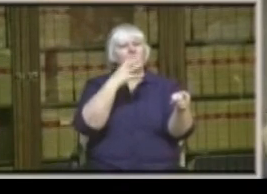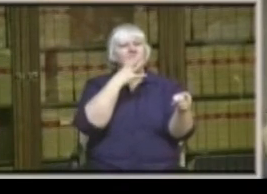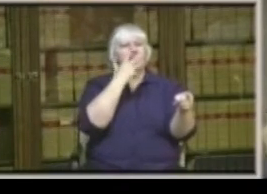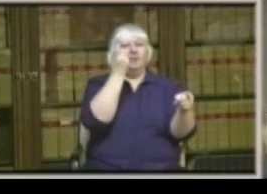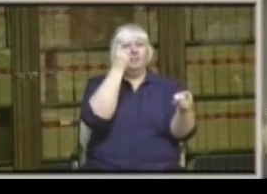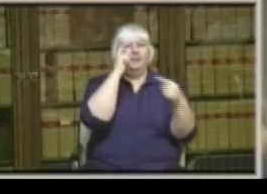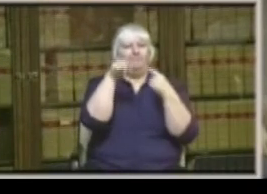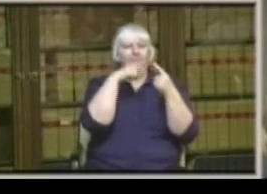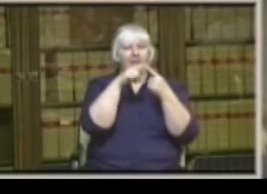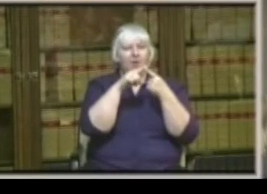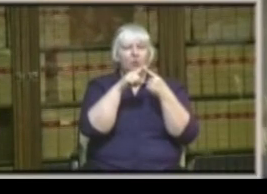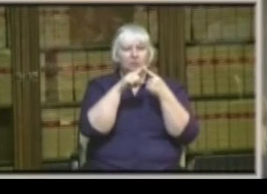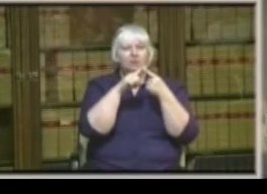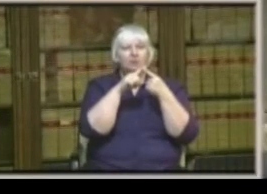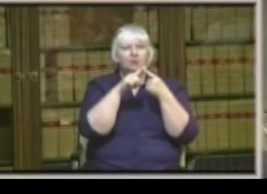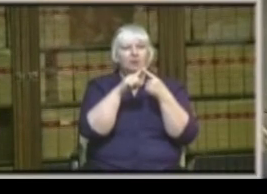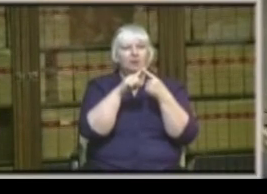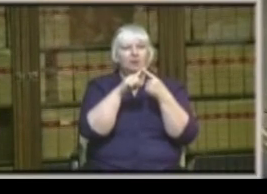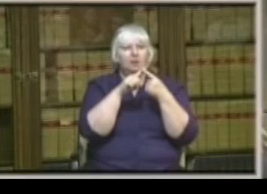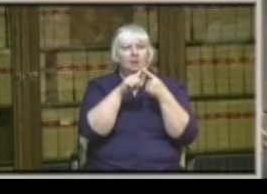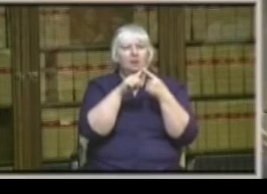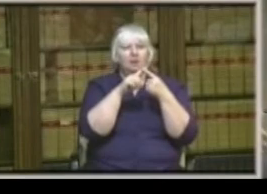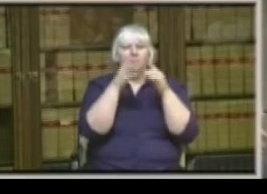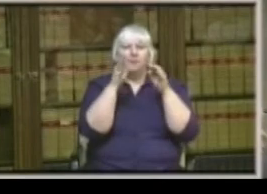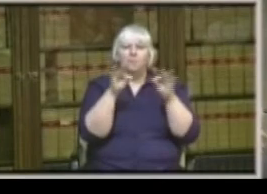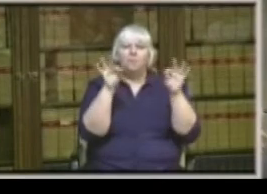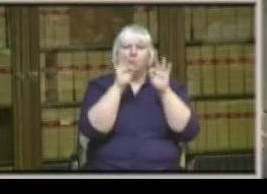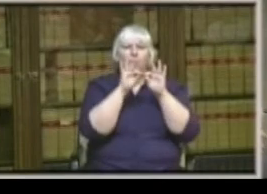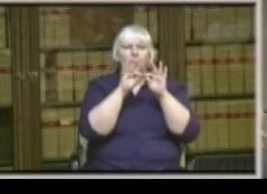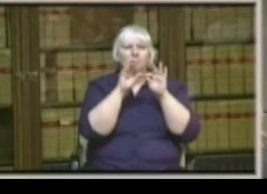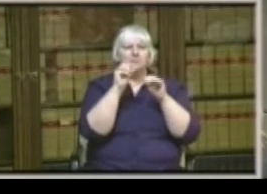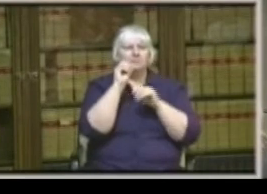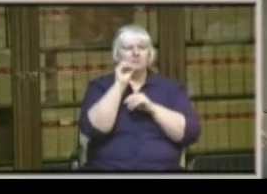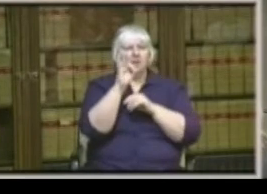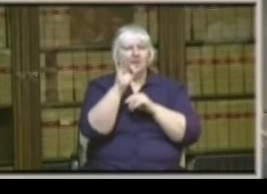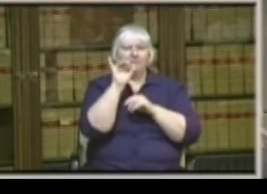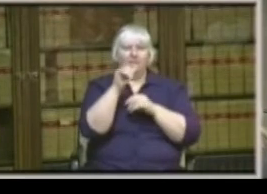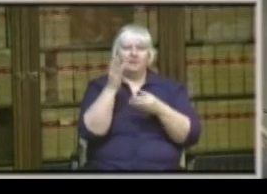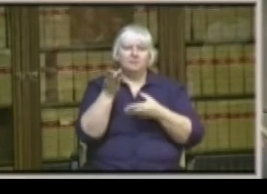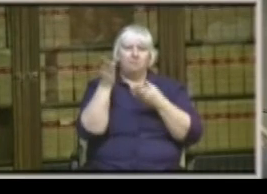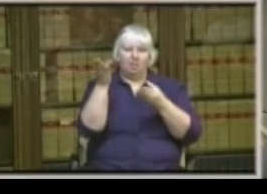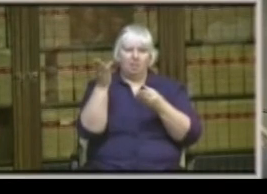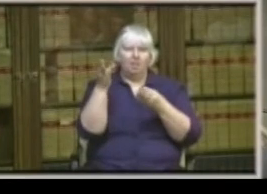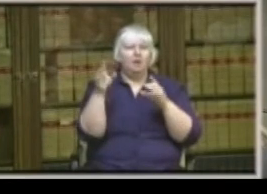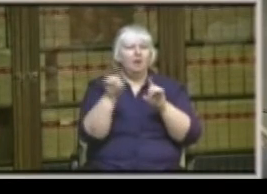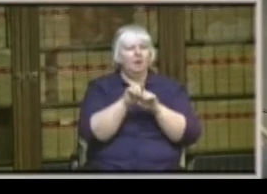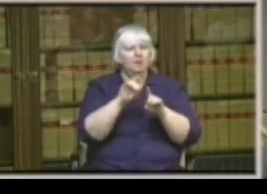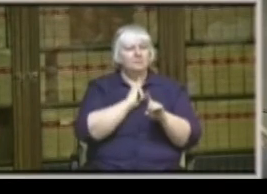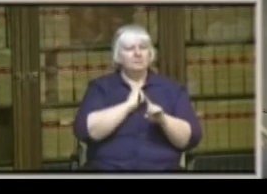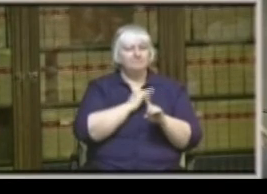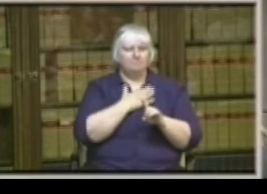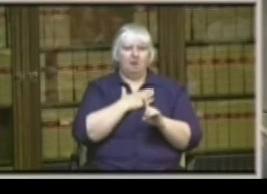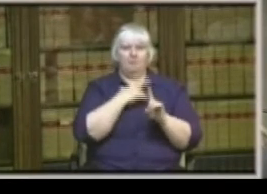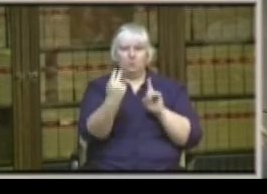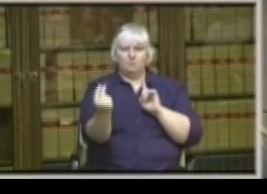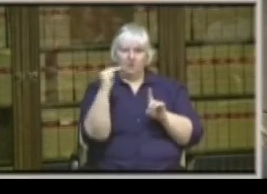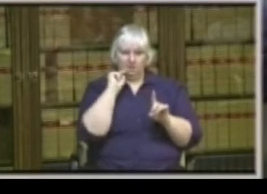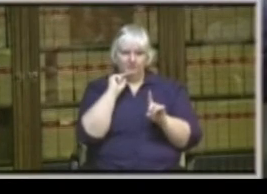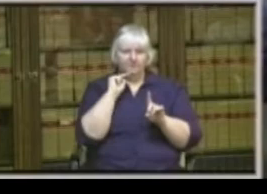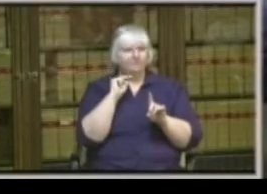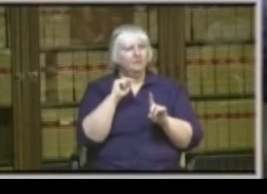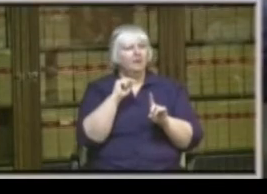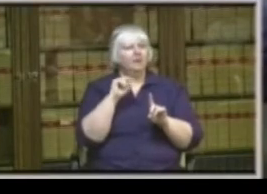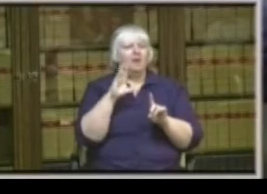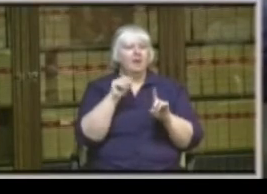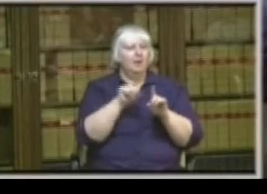bit about the importance of this bill as I see it. And as